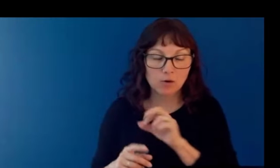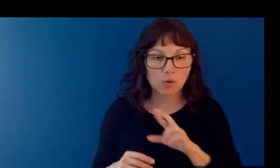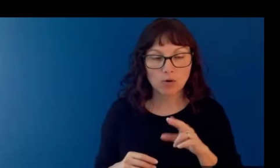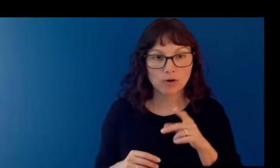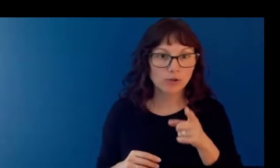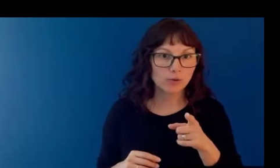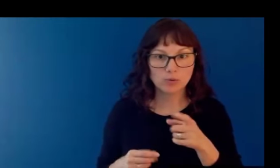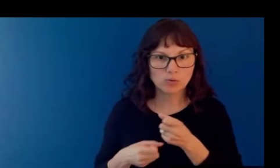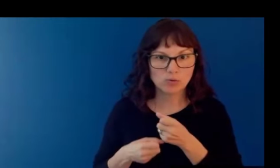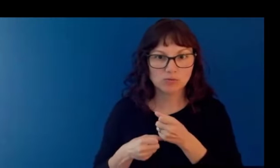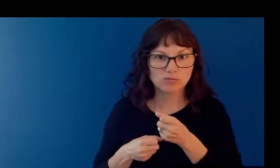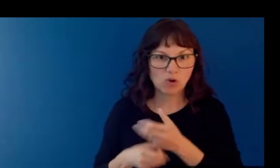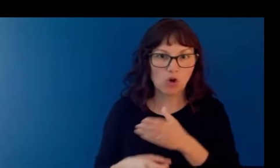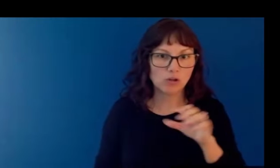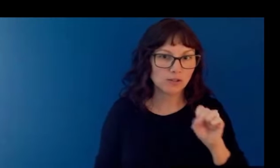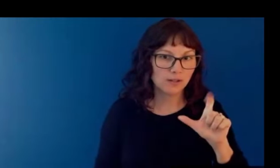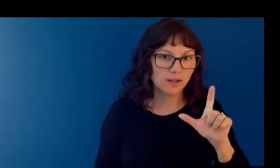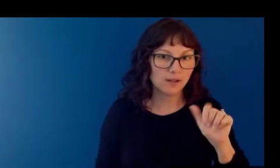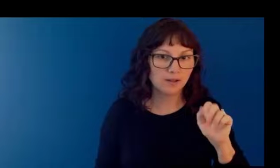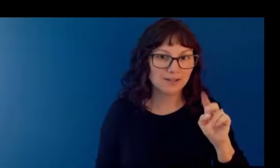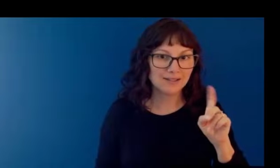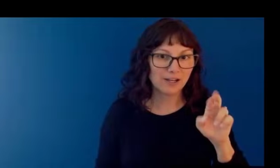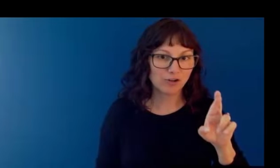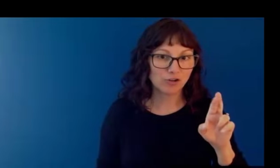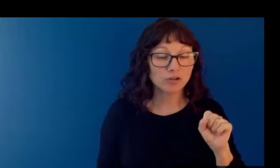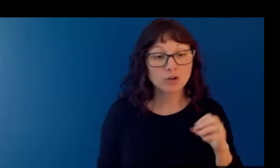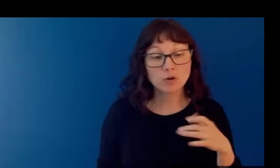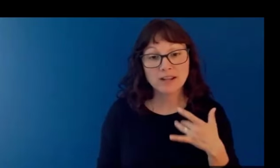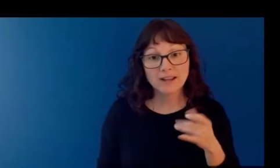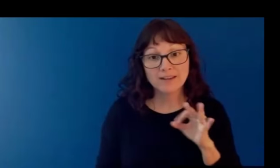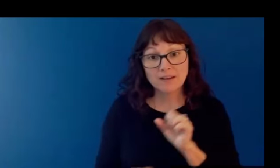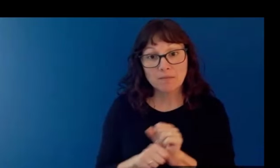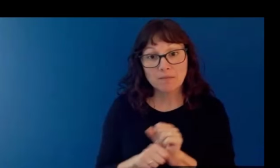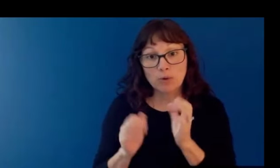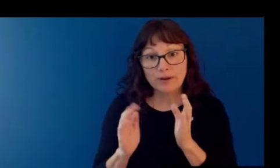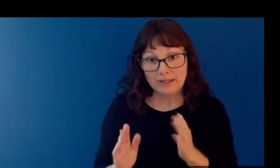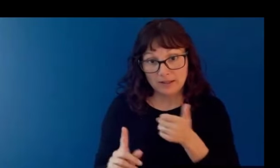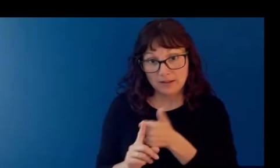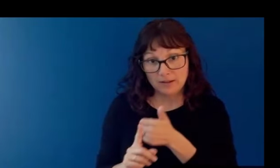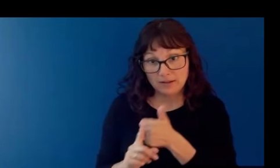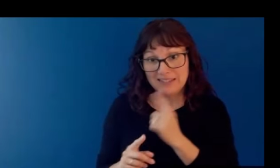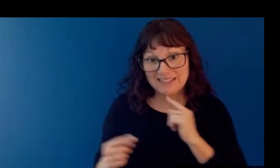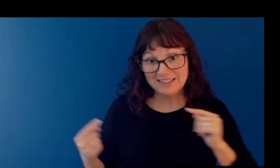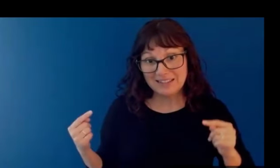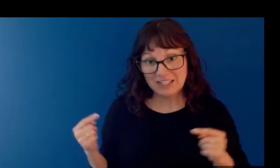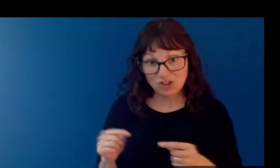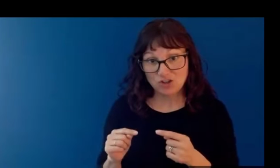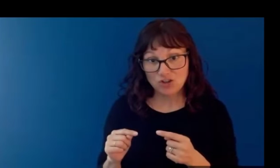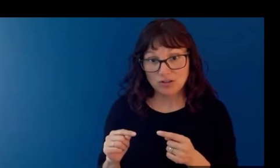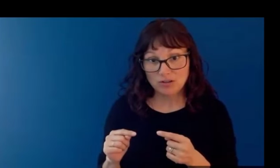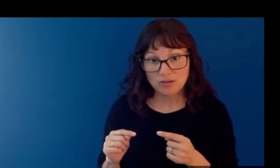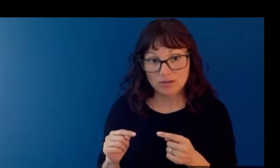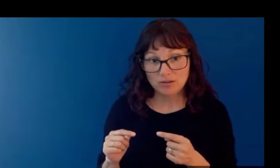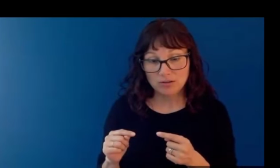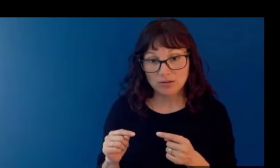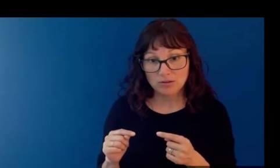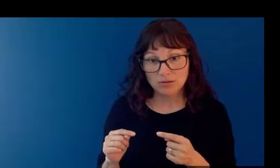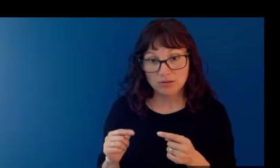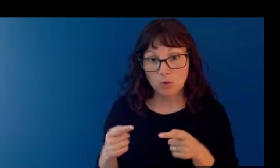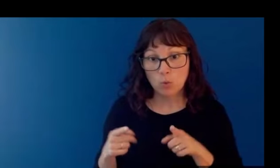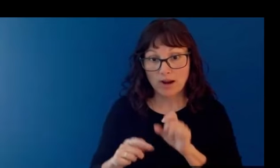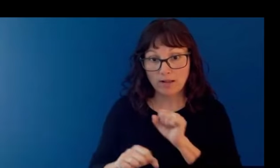you cause slander. So generally, if an employee is injured while they